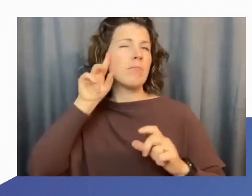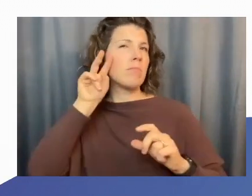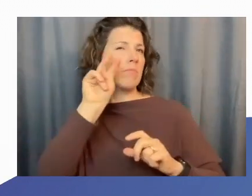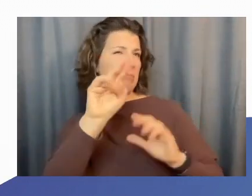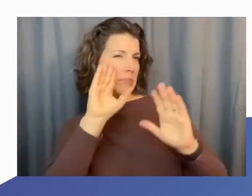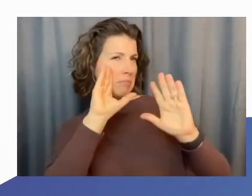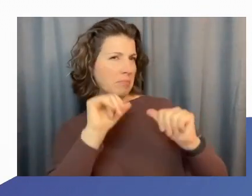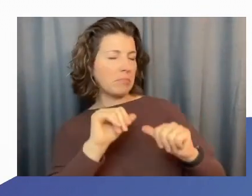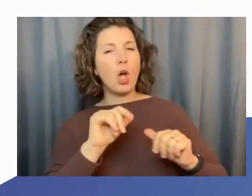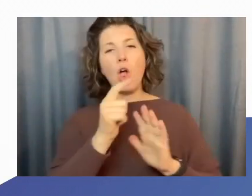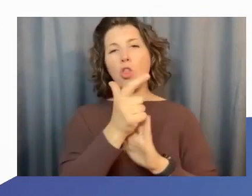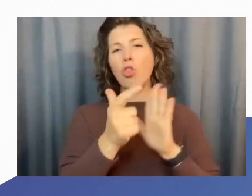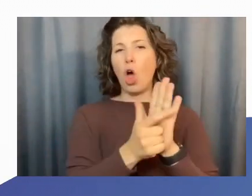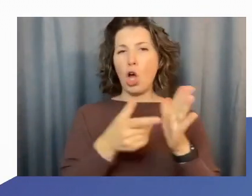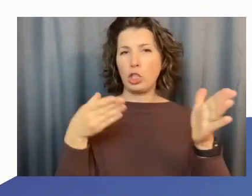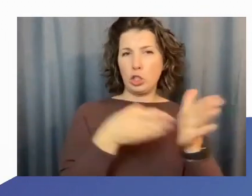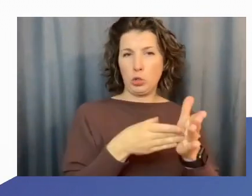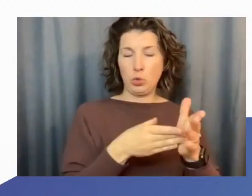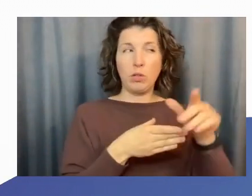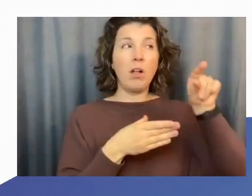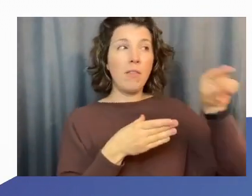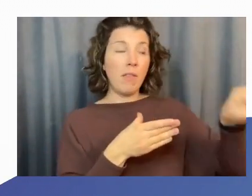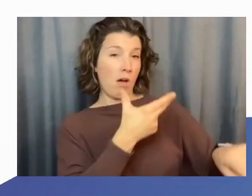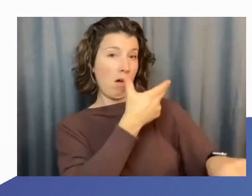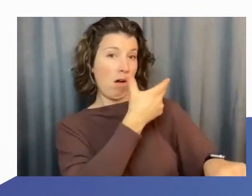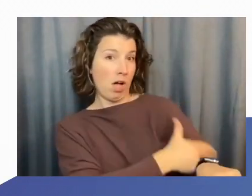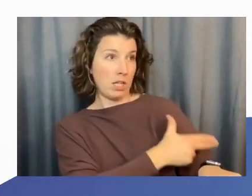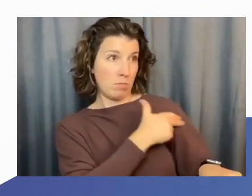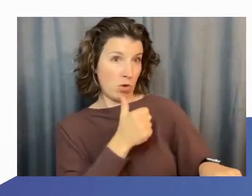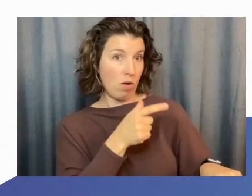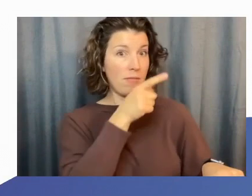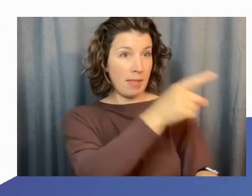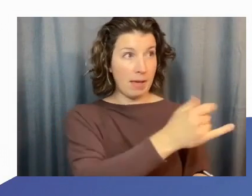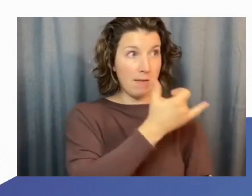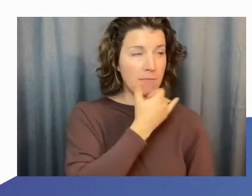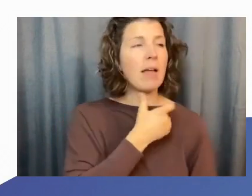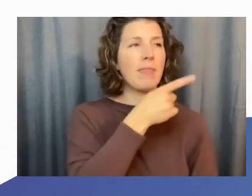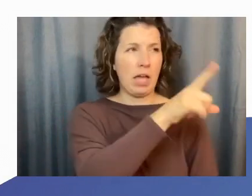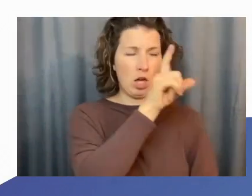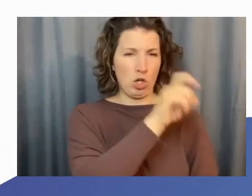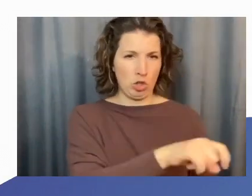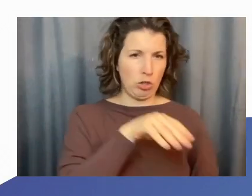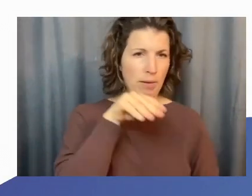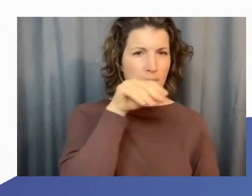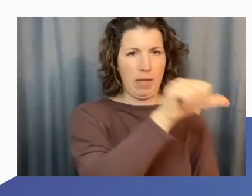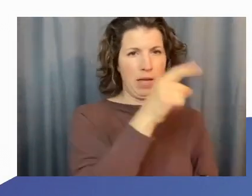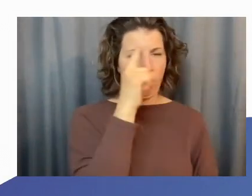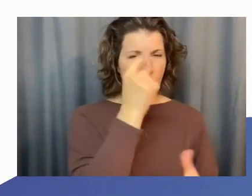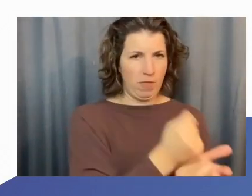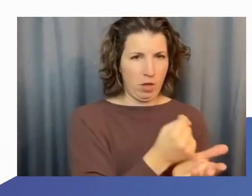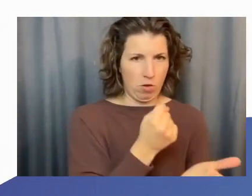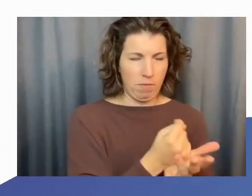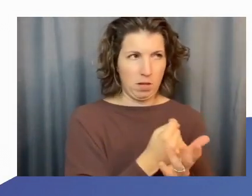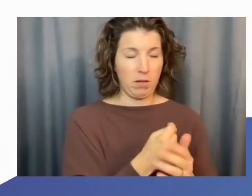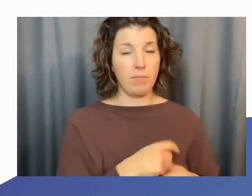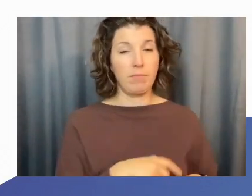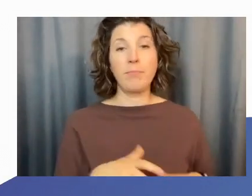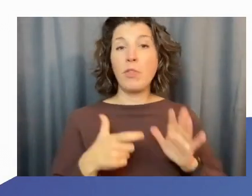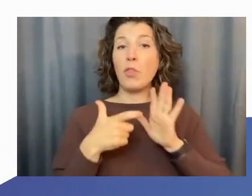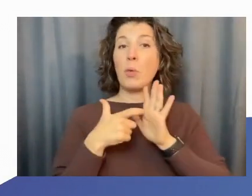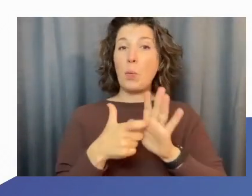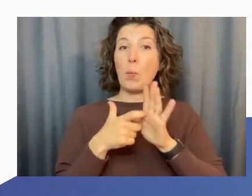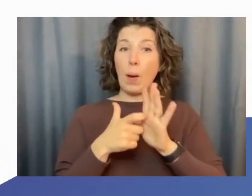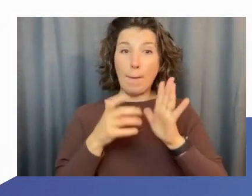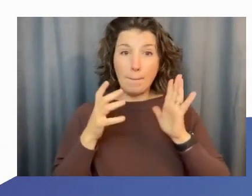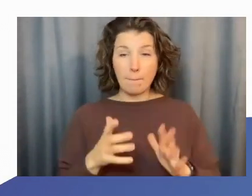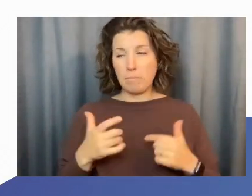the negligent hospital should be the one paying for my therapy. The representative said there was nothing the rehab hospital